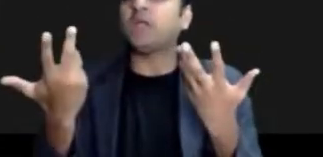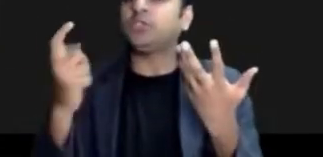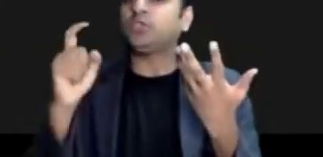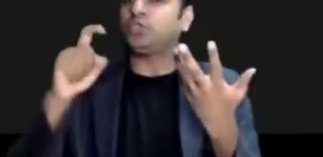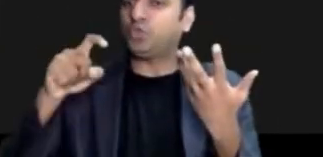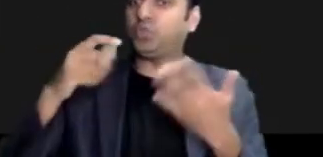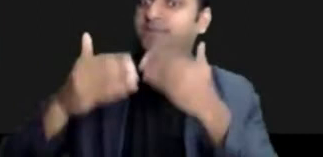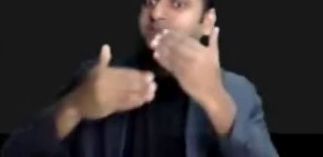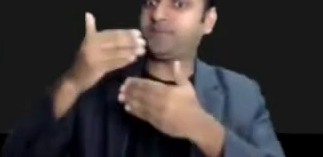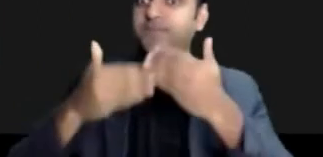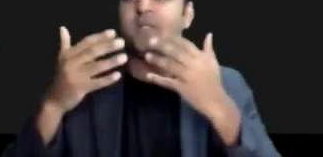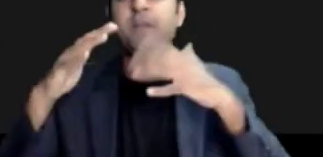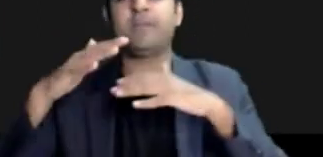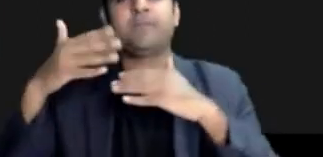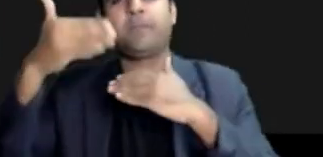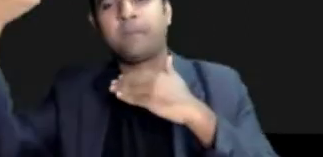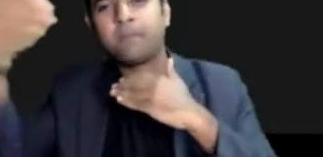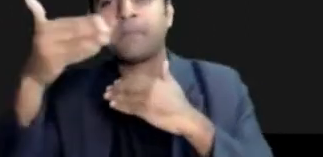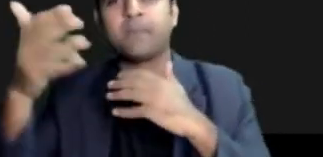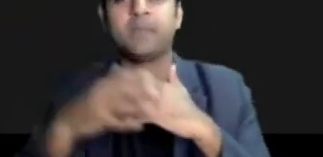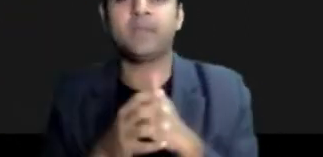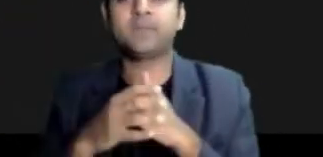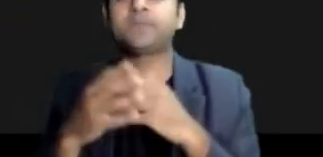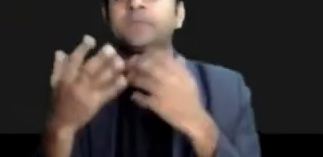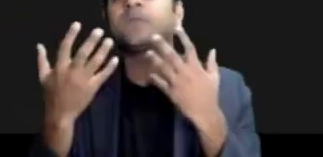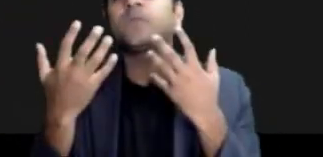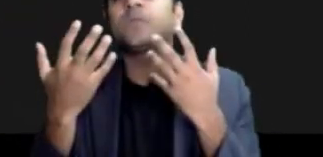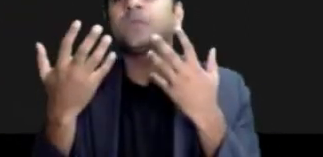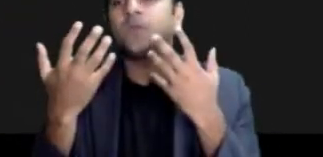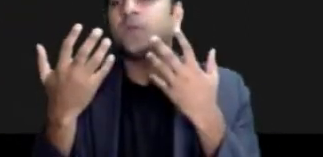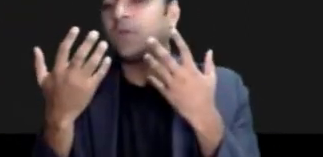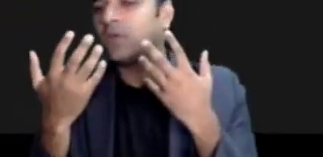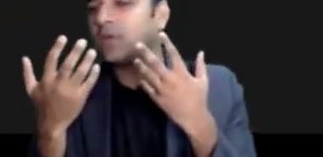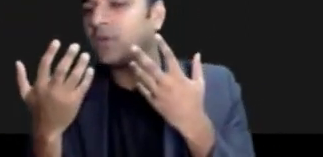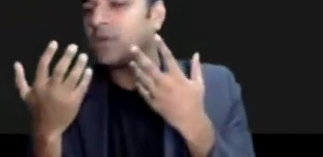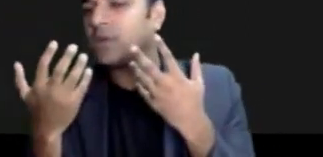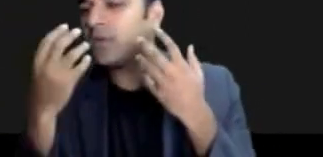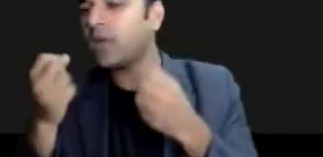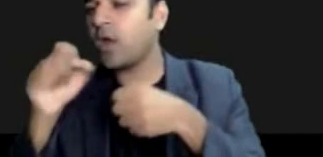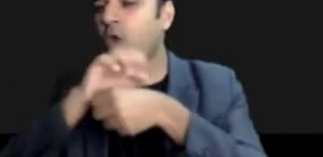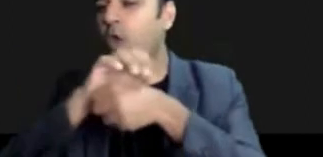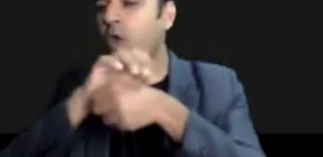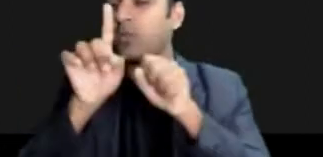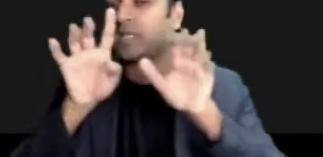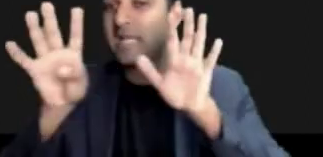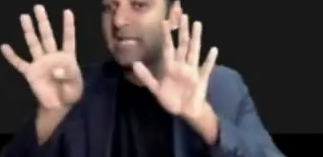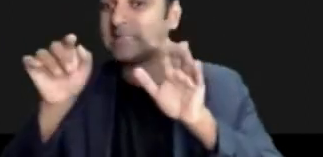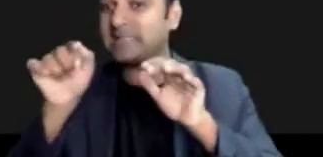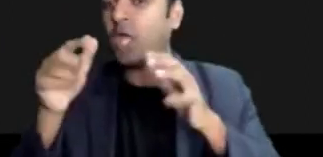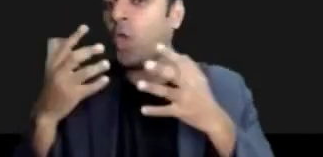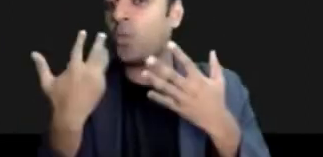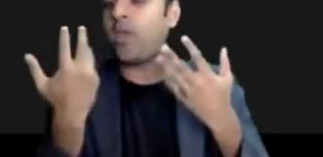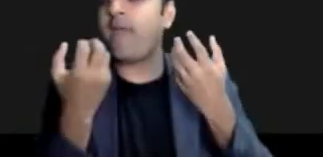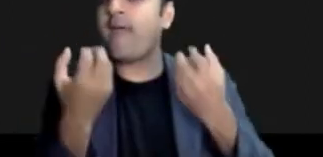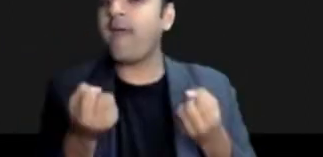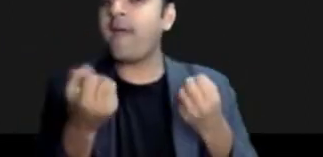on COVID-19. We have a seat in the Social Protection Cluster. Basically, I think that's what I would